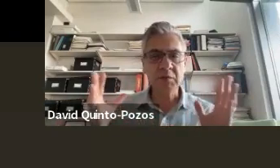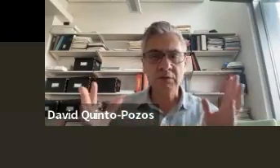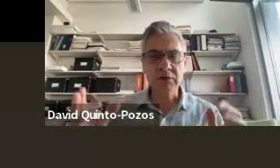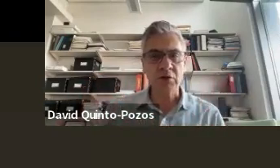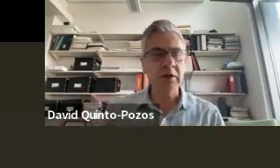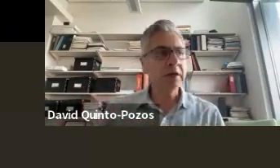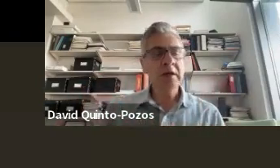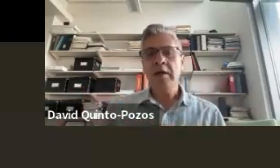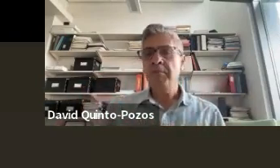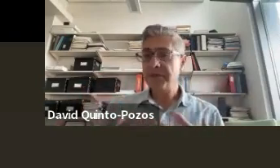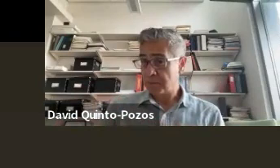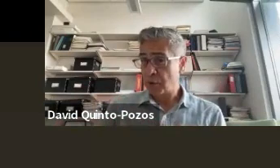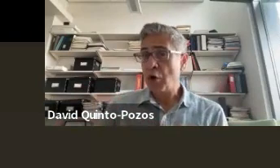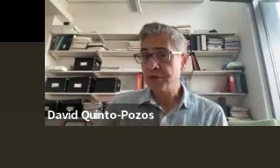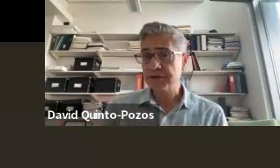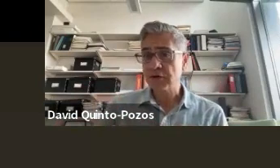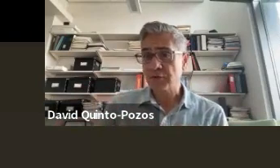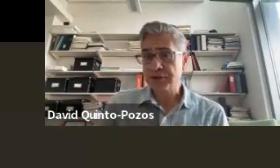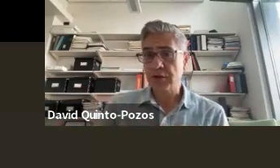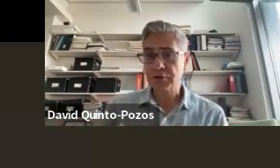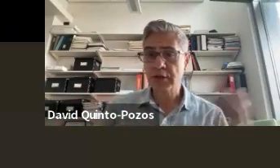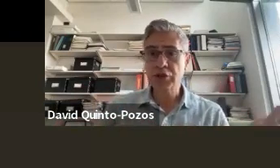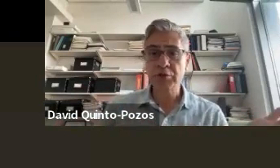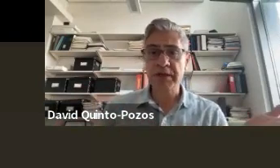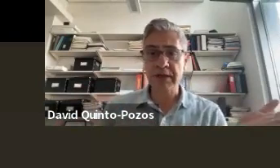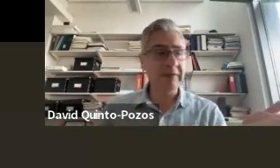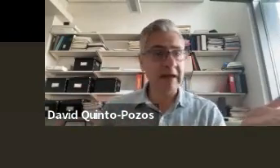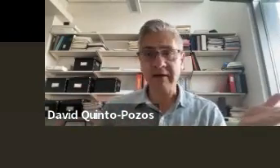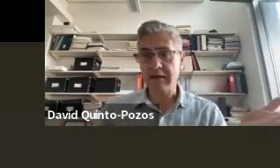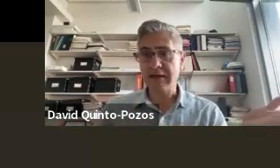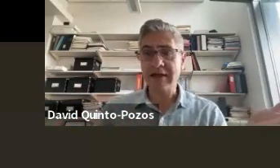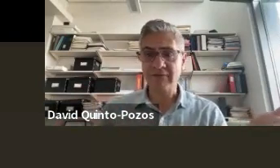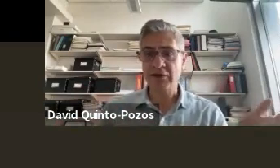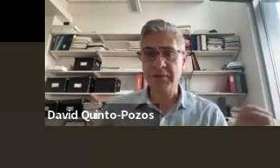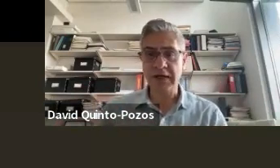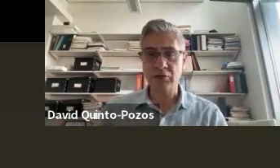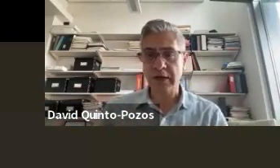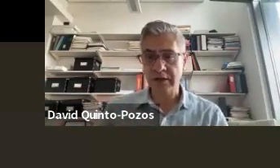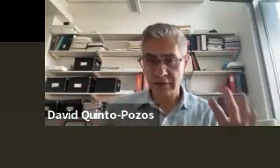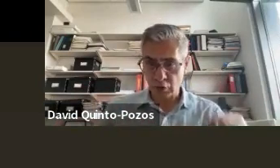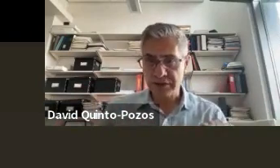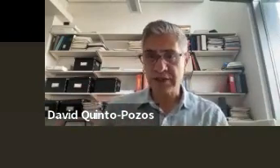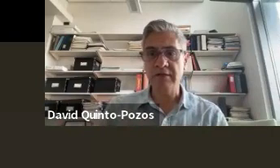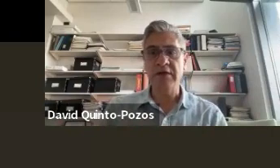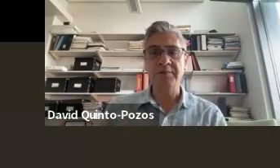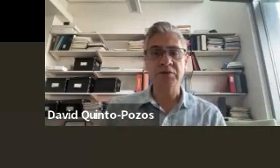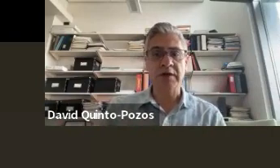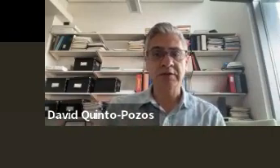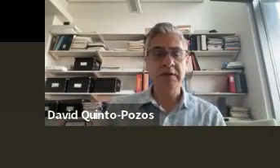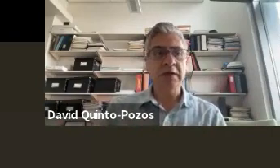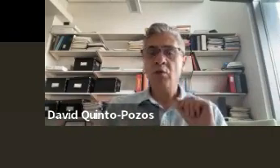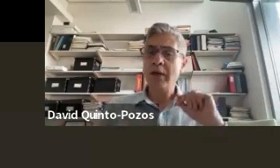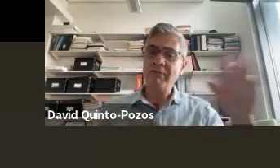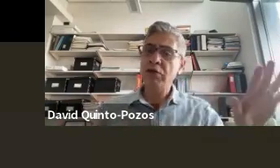that is more visual. But the prose of your results really should be in that first page, right? Towards the end of the